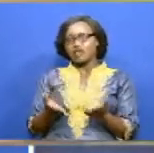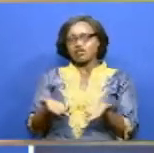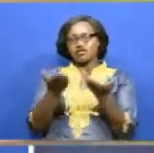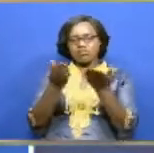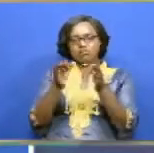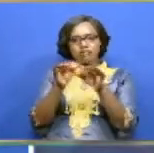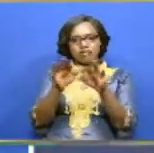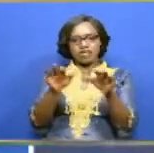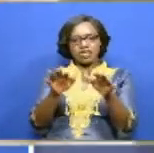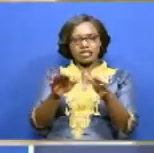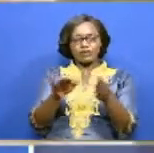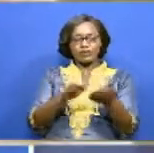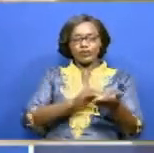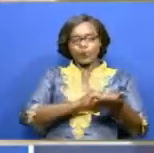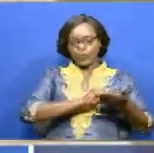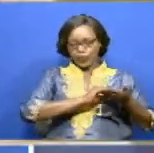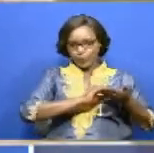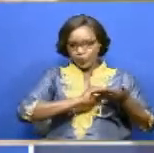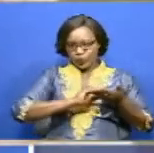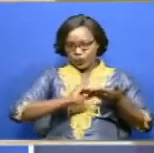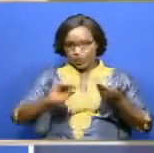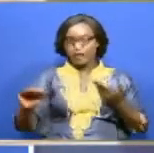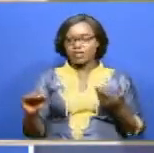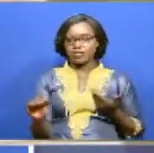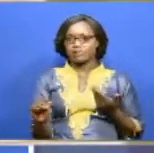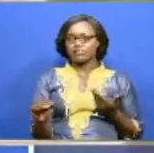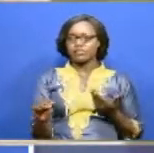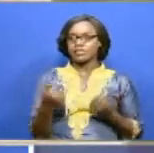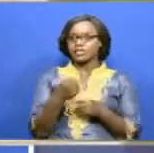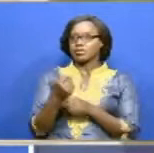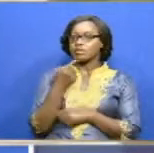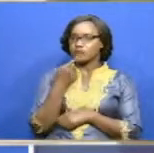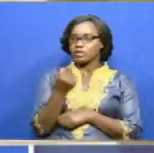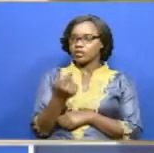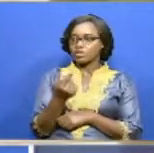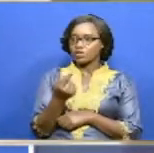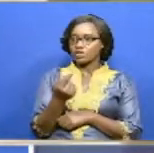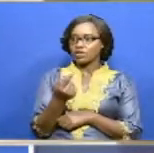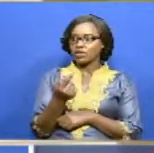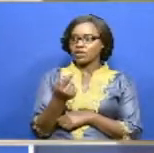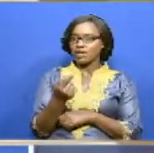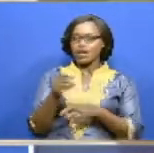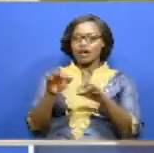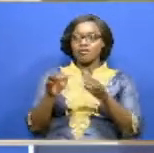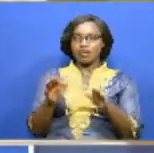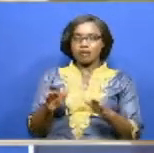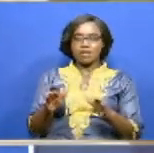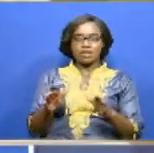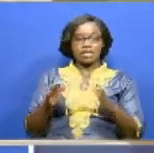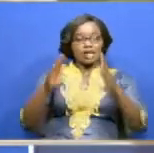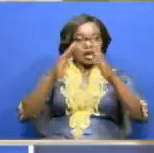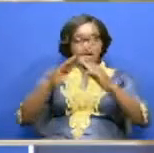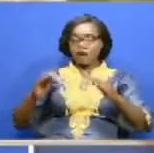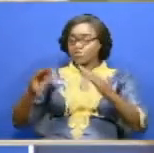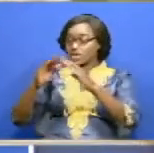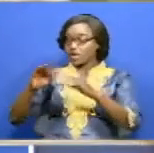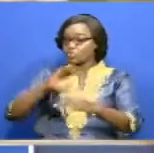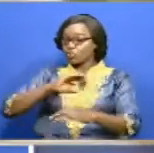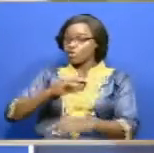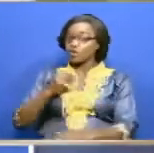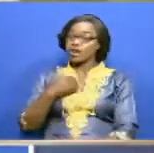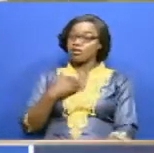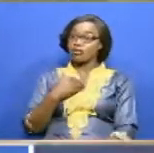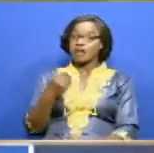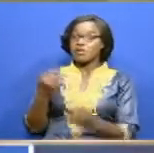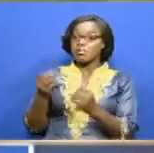zilikuja, zikaosha. And also making sure that the farmers have their own houses. Many of the houses you